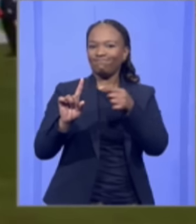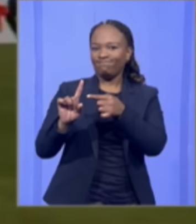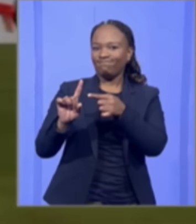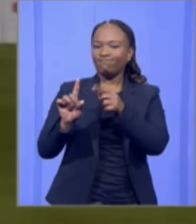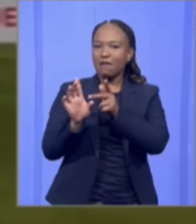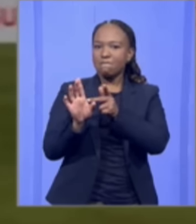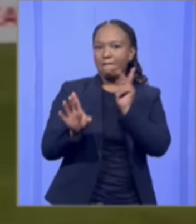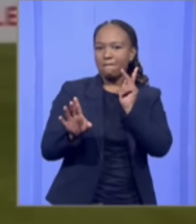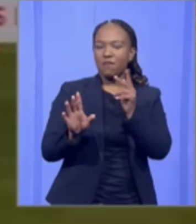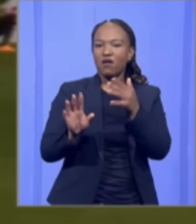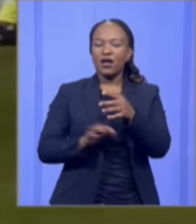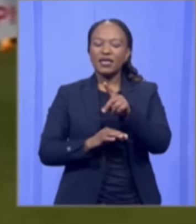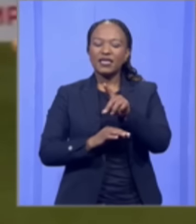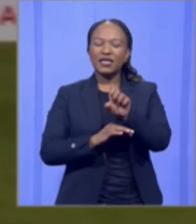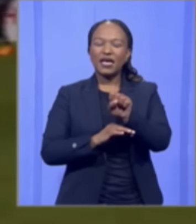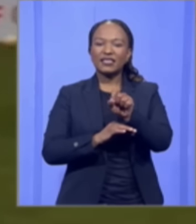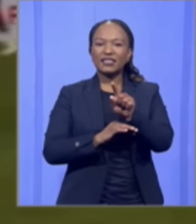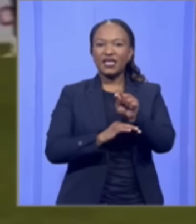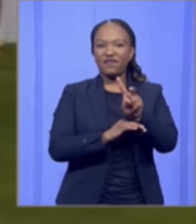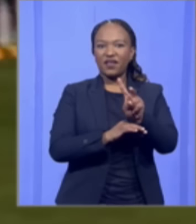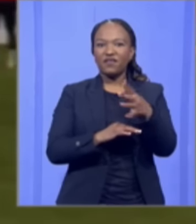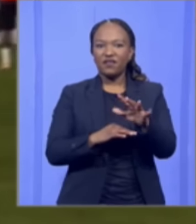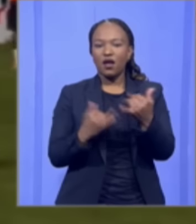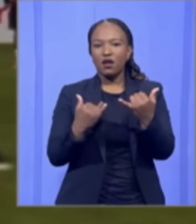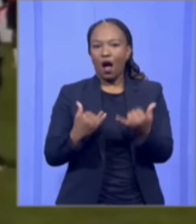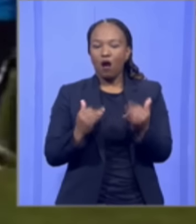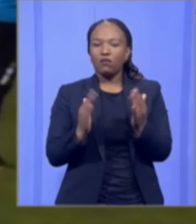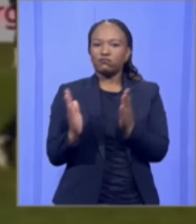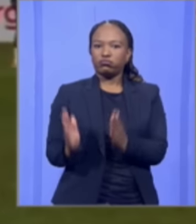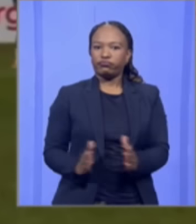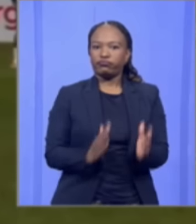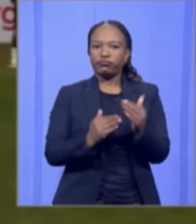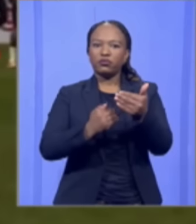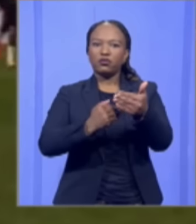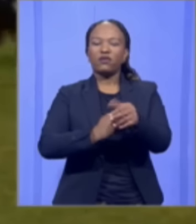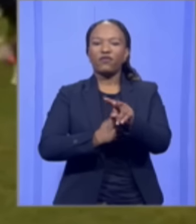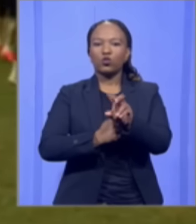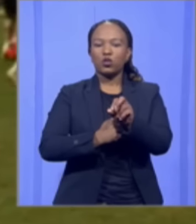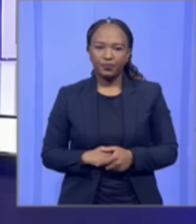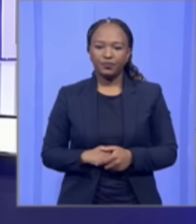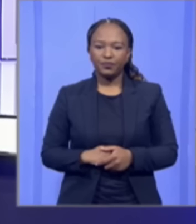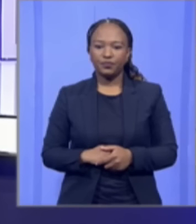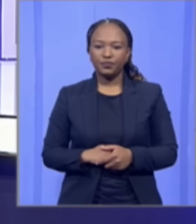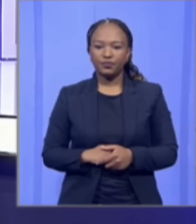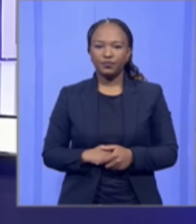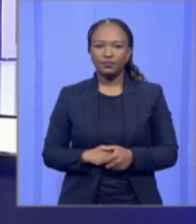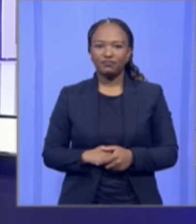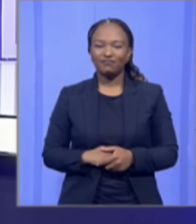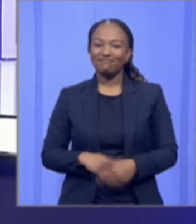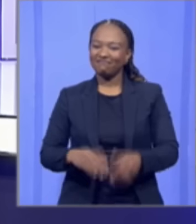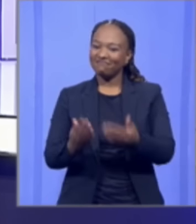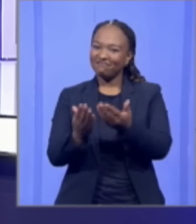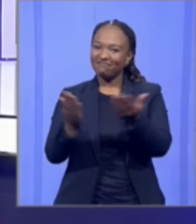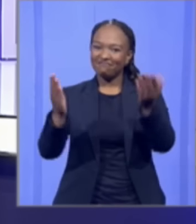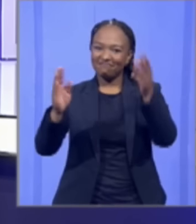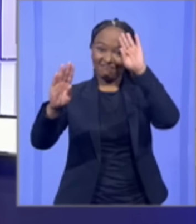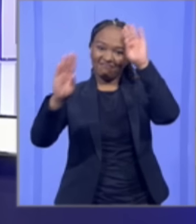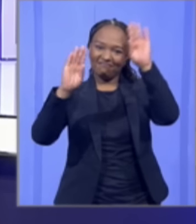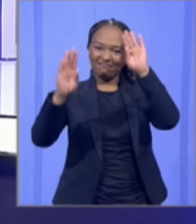tša DStv Premiership di popaleiswa pele ga sehla sa 2024-2025. Bešo Nthobela nna